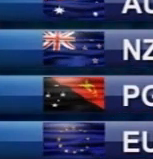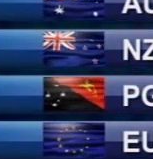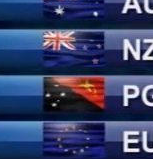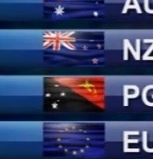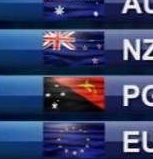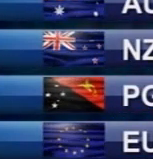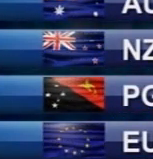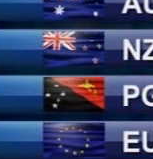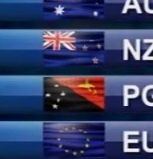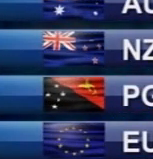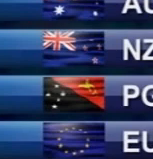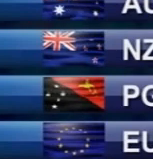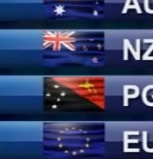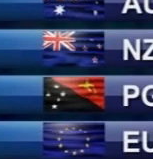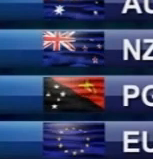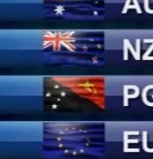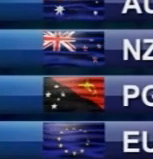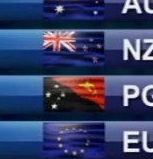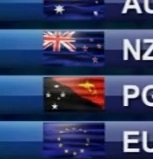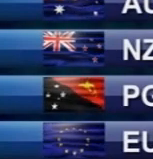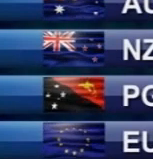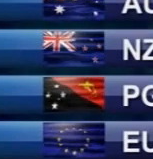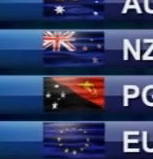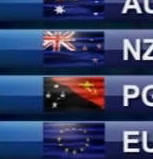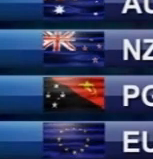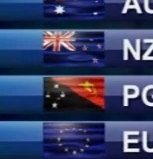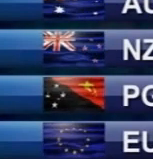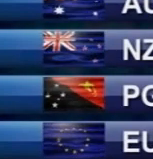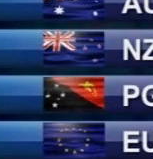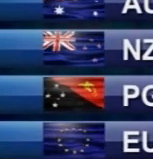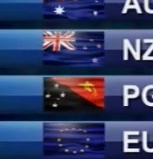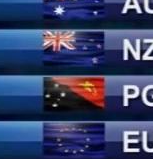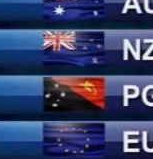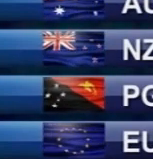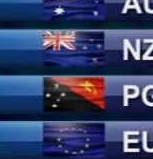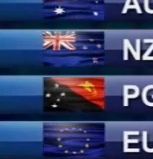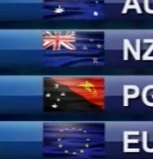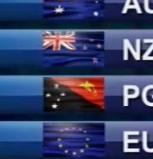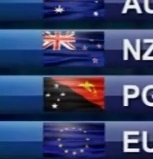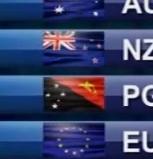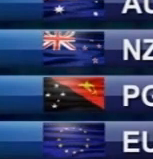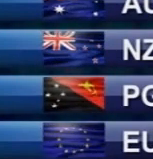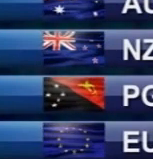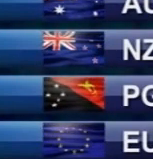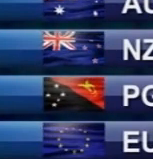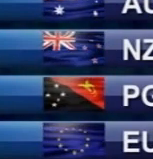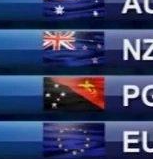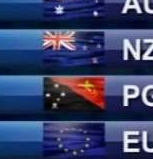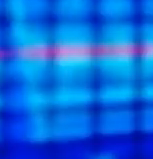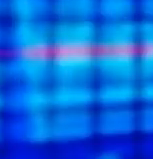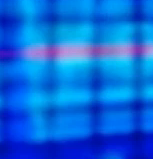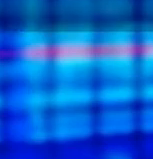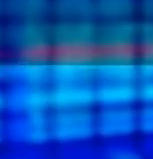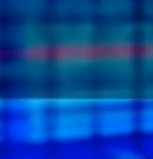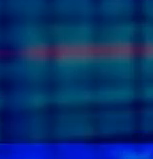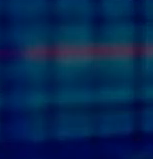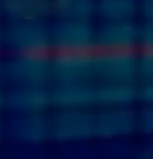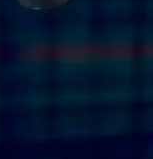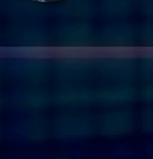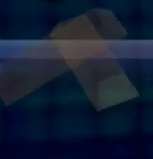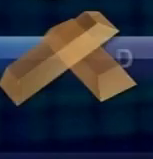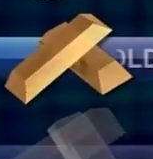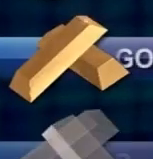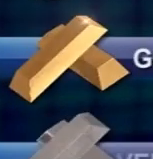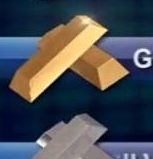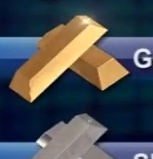Zealand dollar, the PNG kina and the euro. There were slightly gains against the Australian dollar and the Japanese yen. Onto the commodities